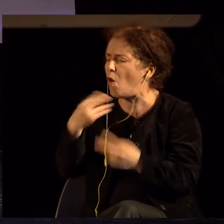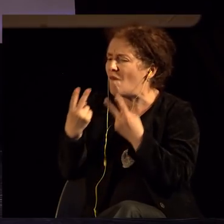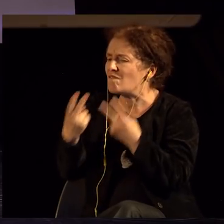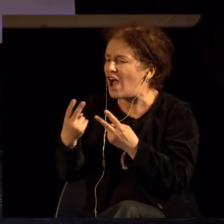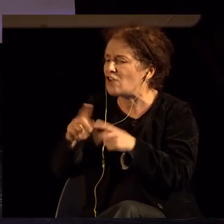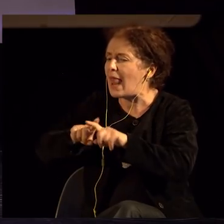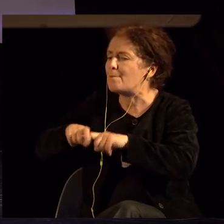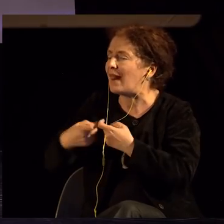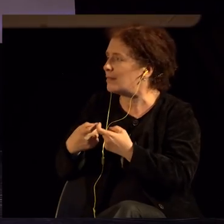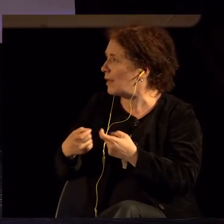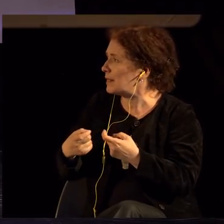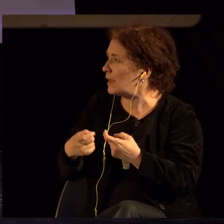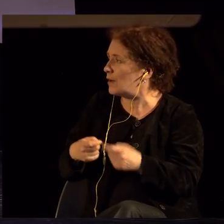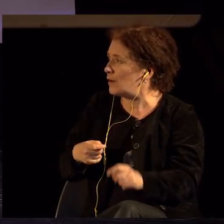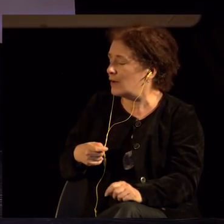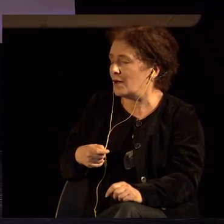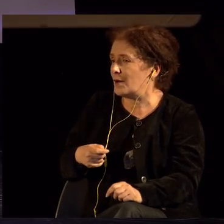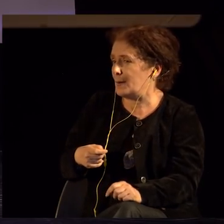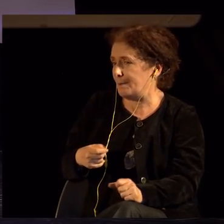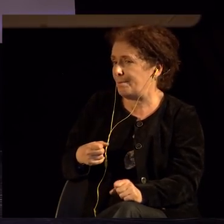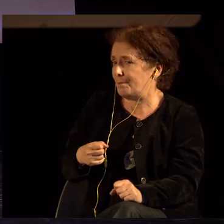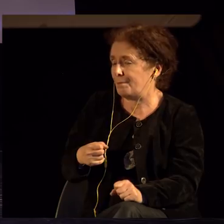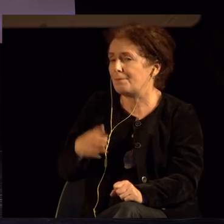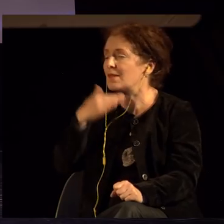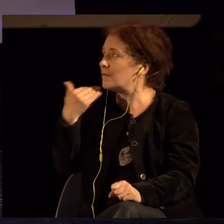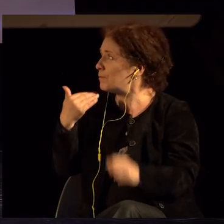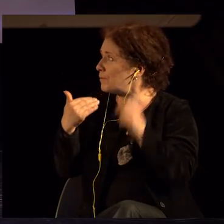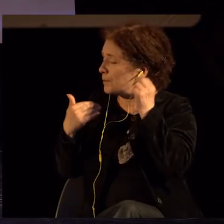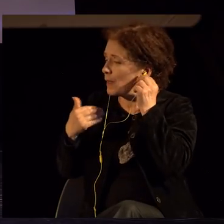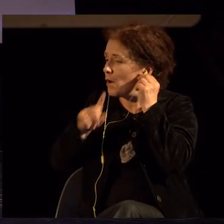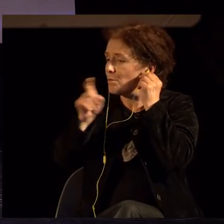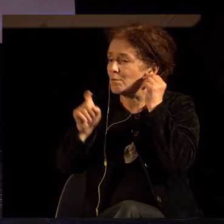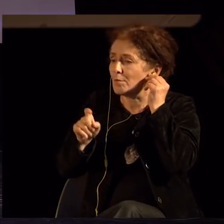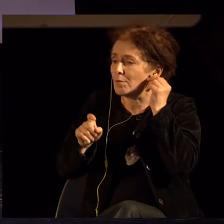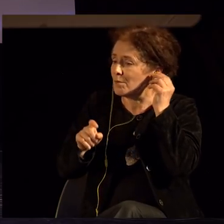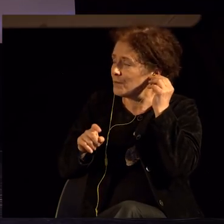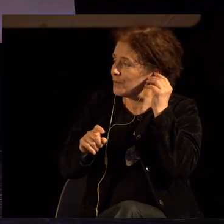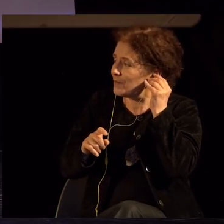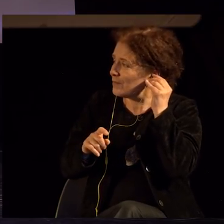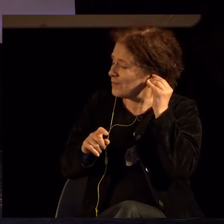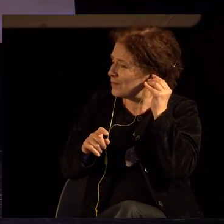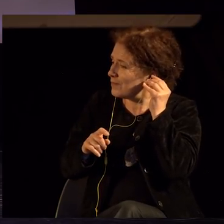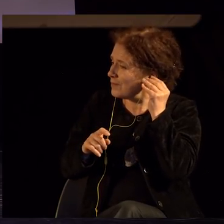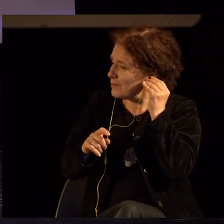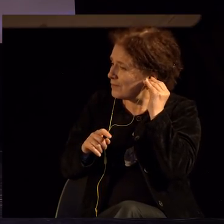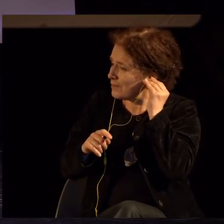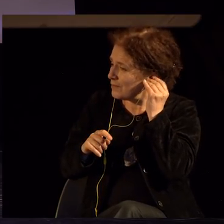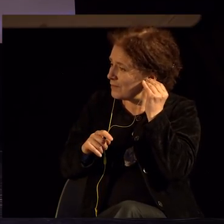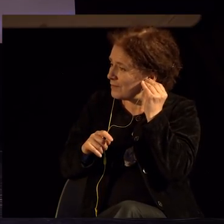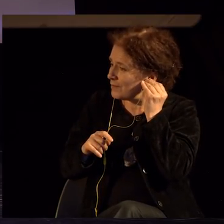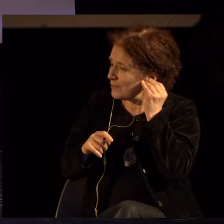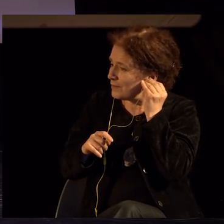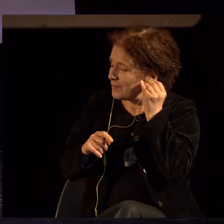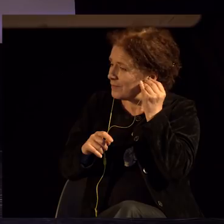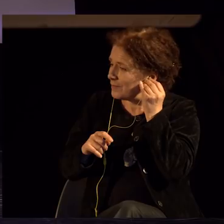A lot of young people have questions about their own bodies that we need to assure them of. And we